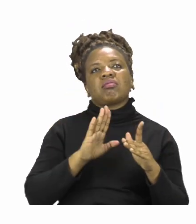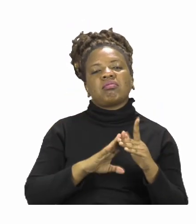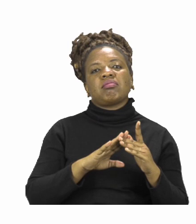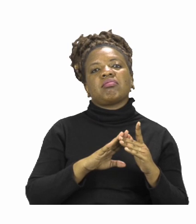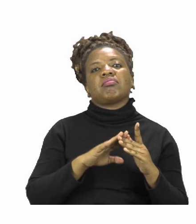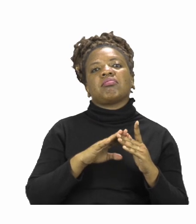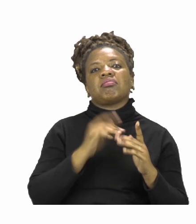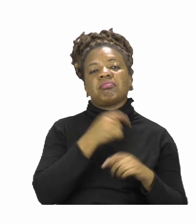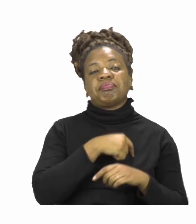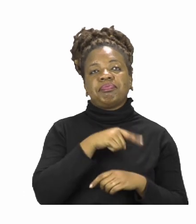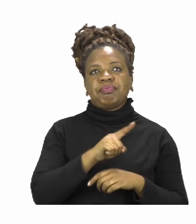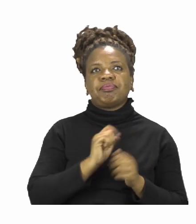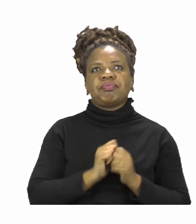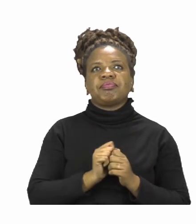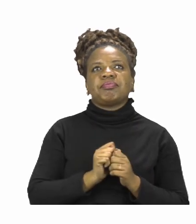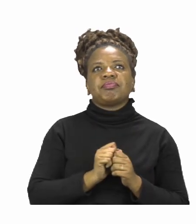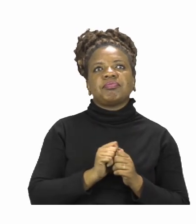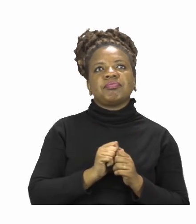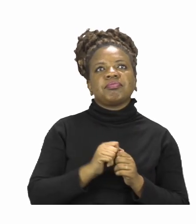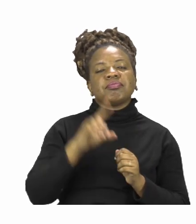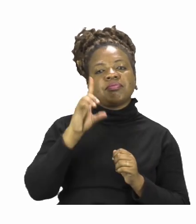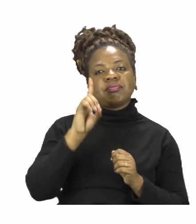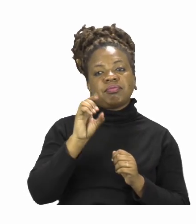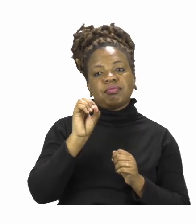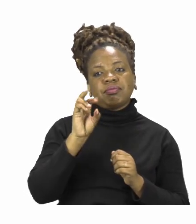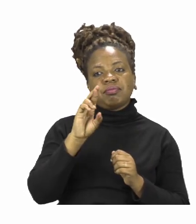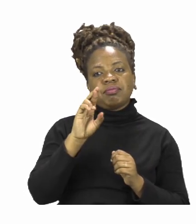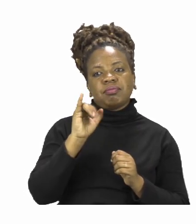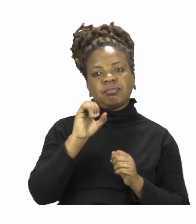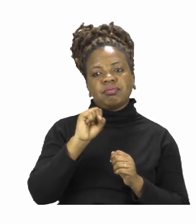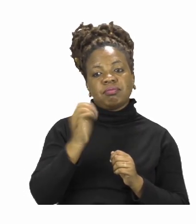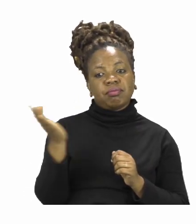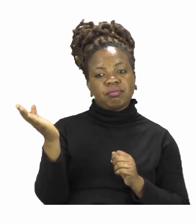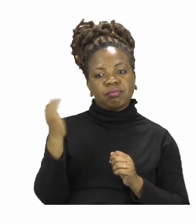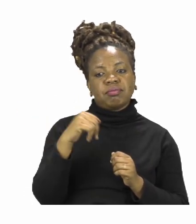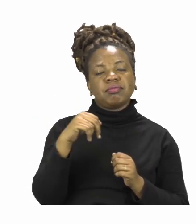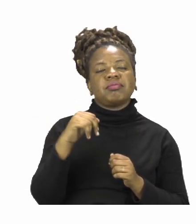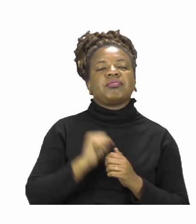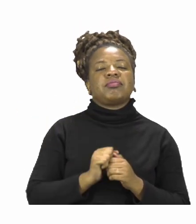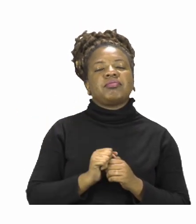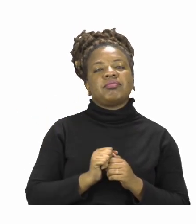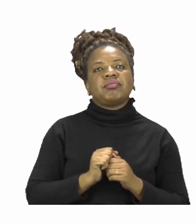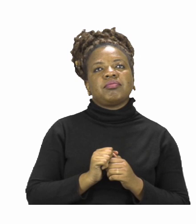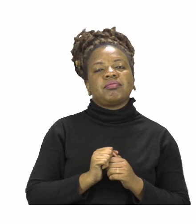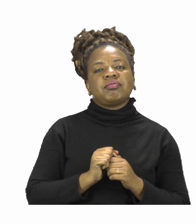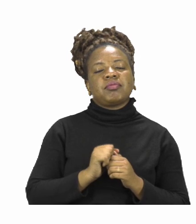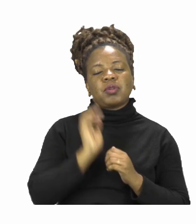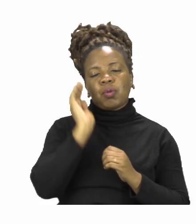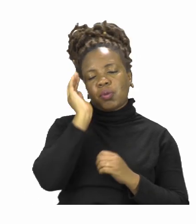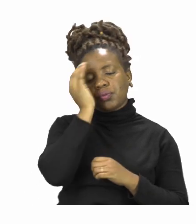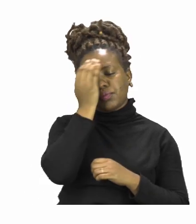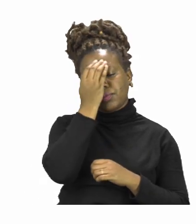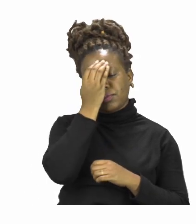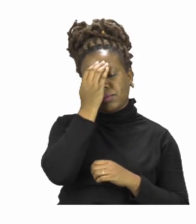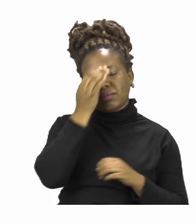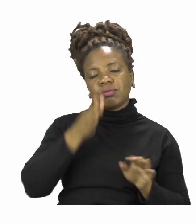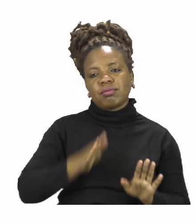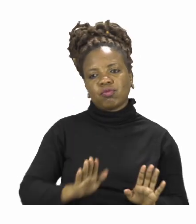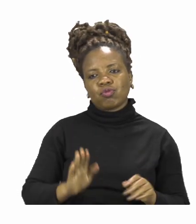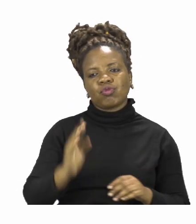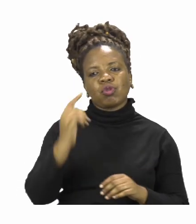continued, Doris, please come to the front. The shy girl got up and walked to the